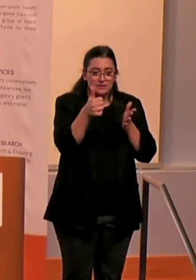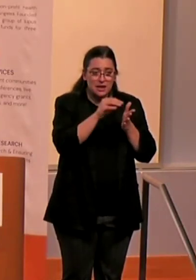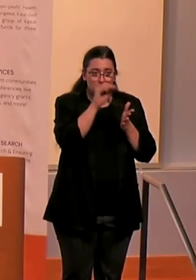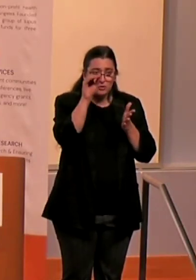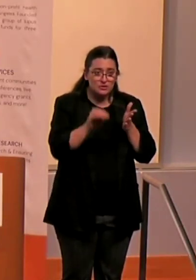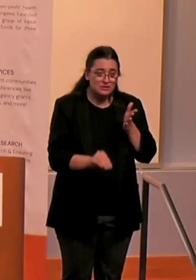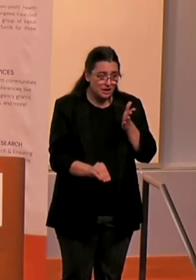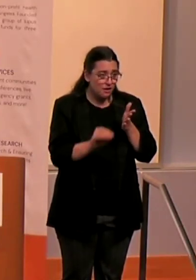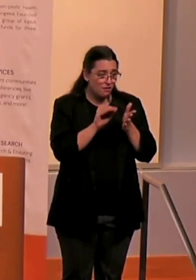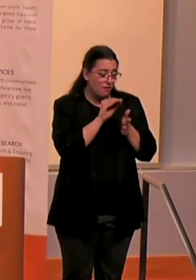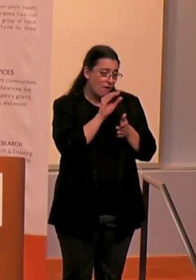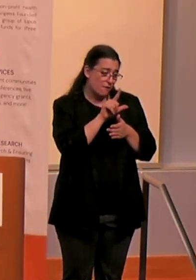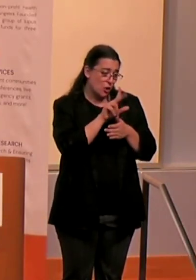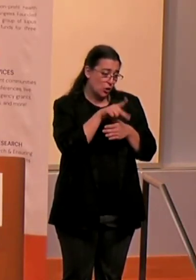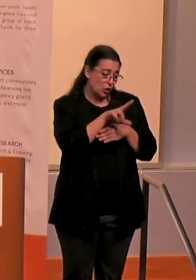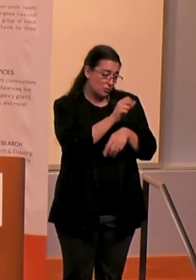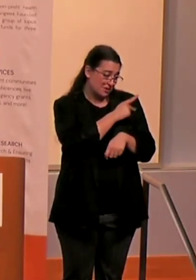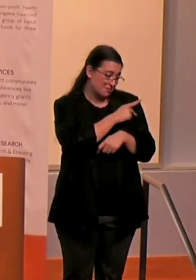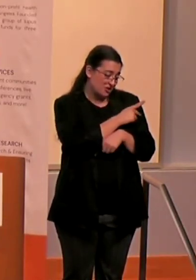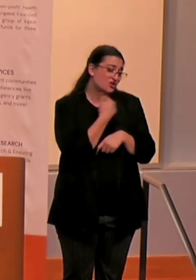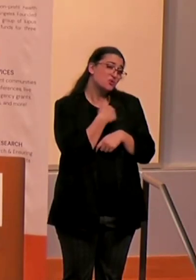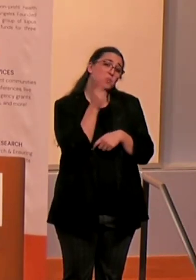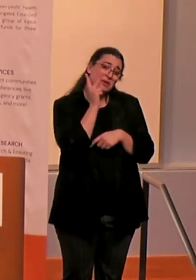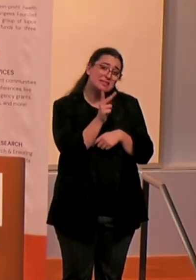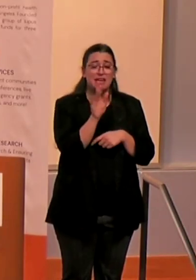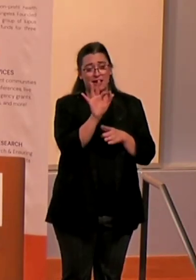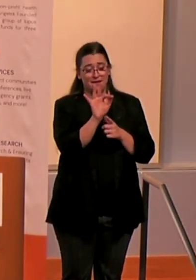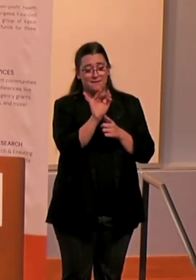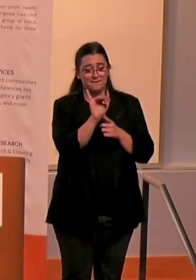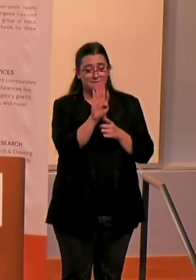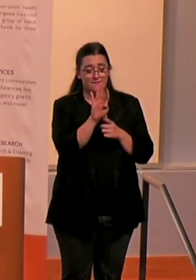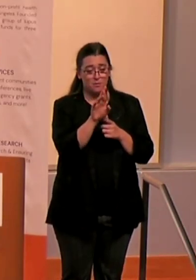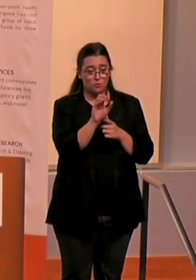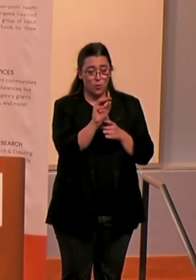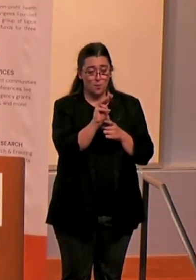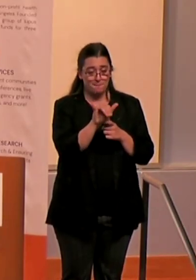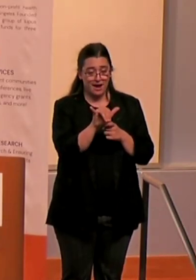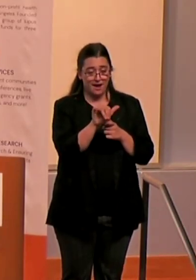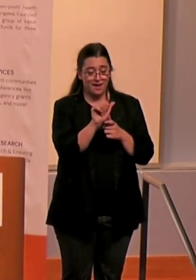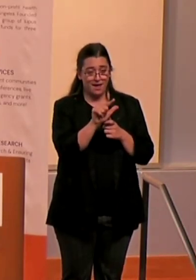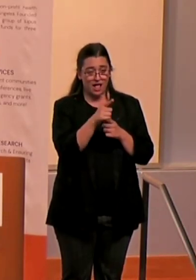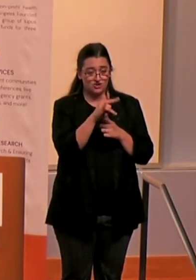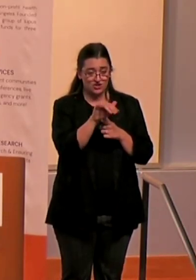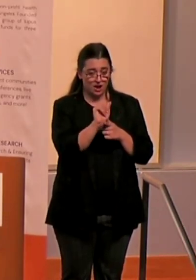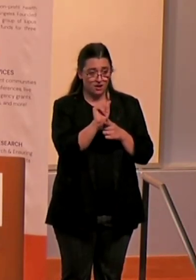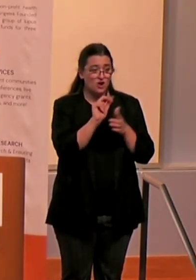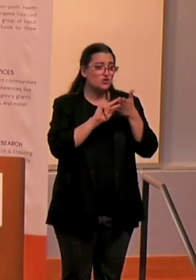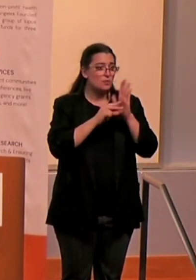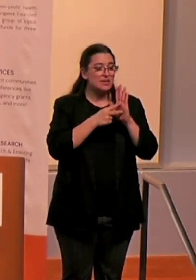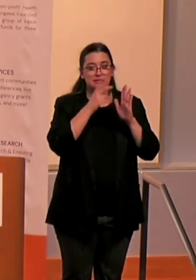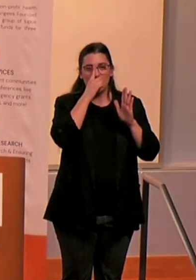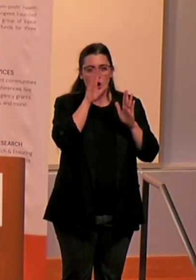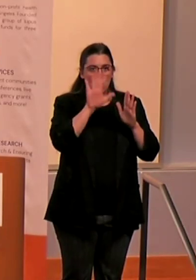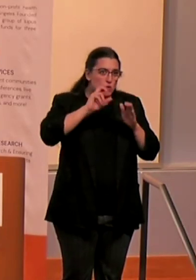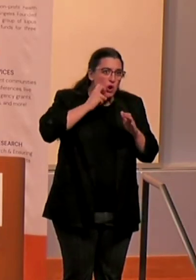children get fibromyalgia. And they explained what that was. It's excessive nerve pain when your nerves are just going